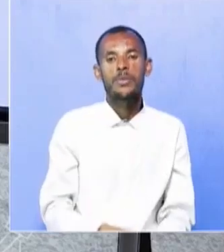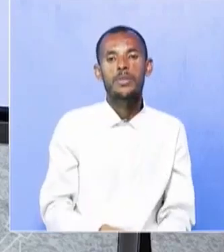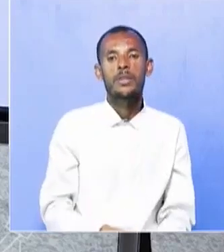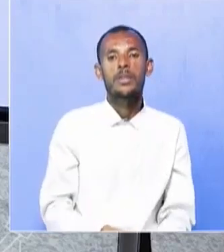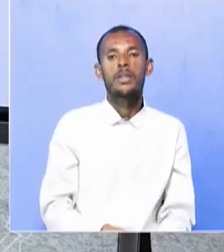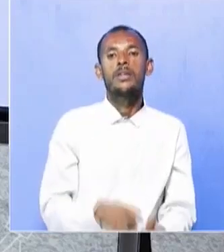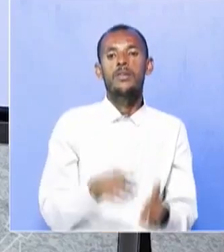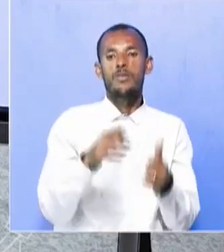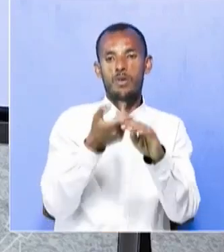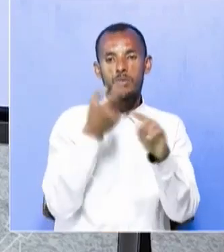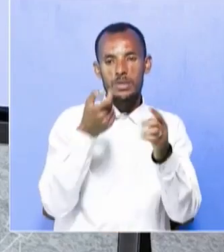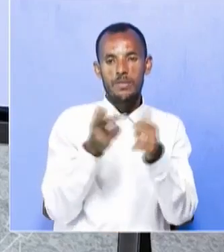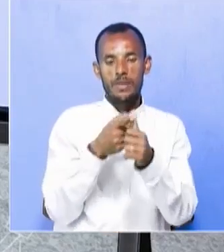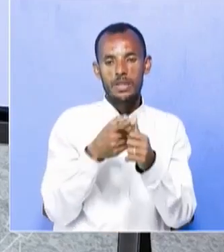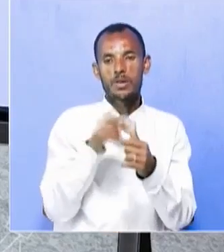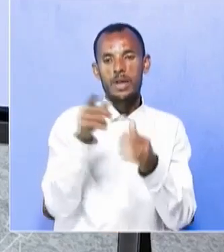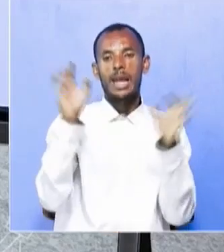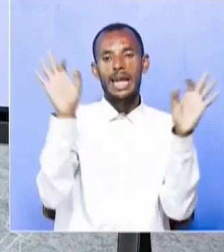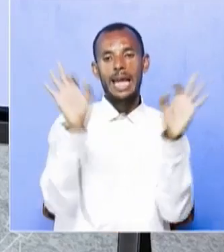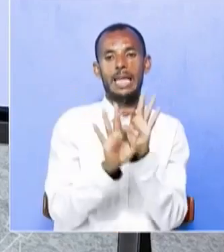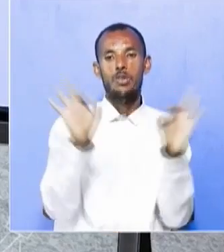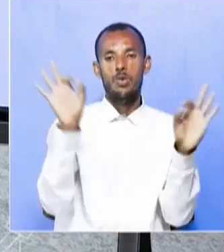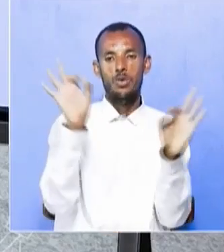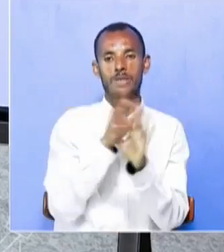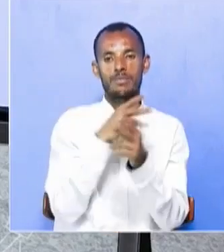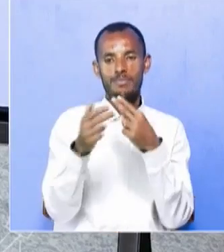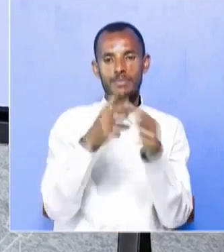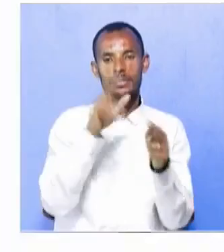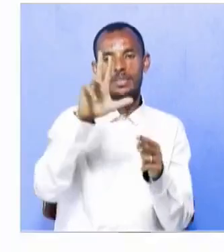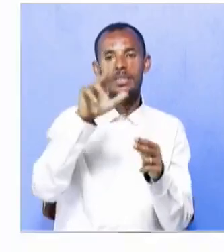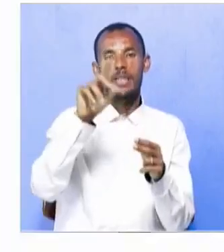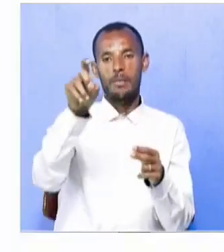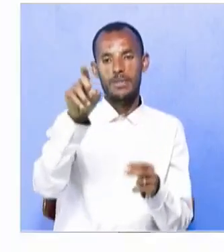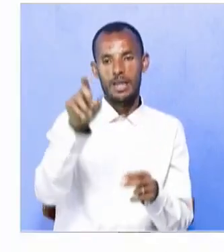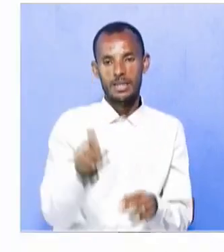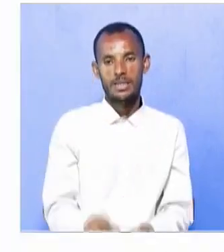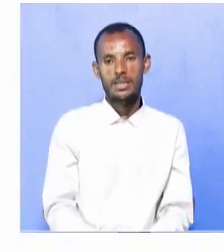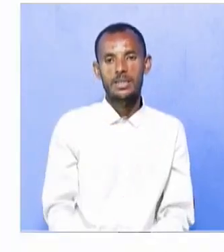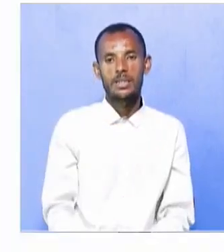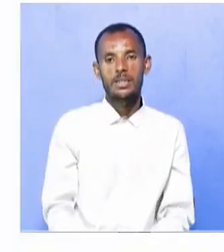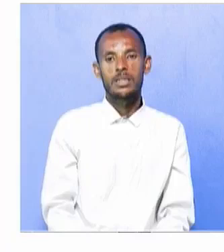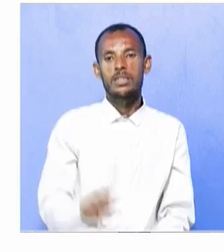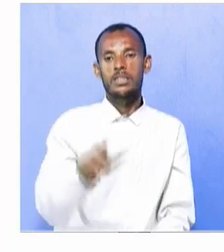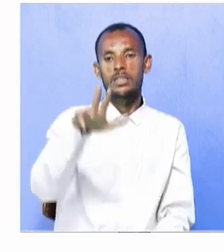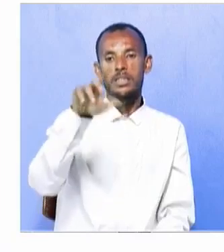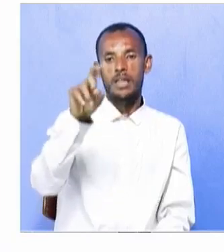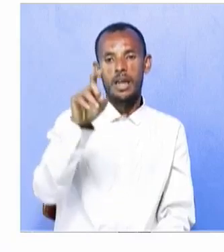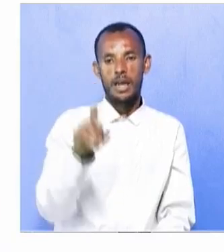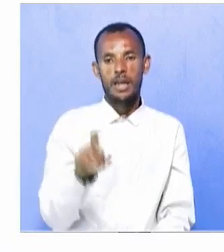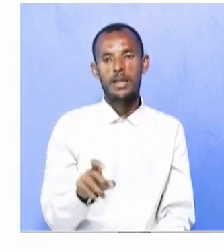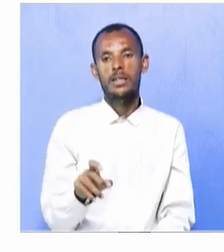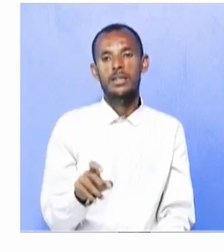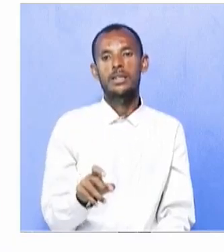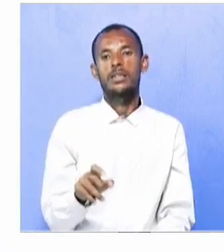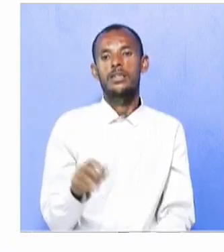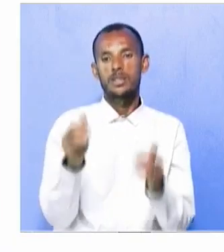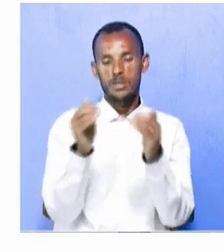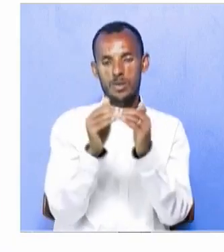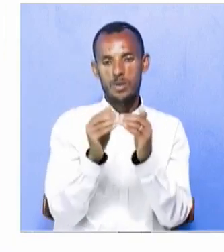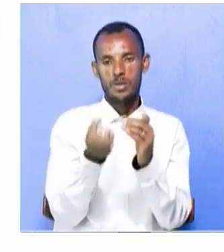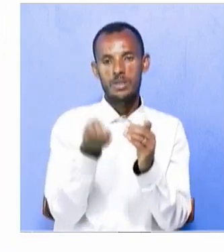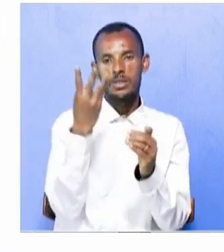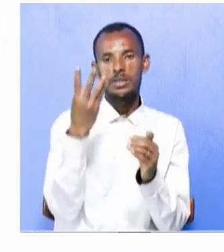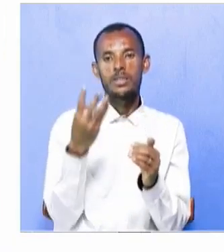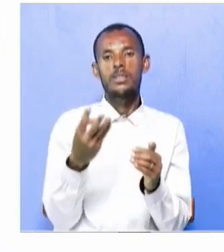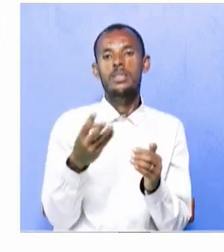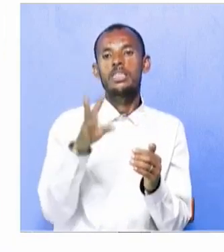From the first one, you can crisscross it. 3 times x, okay, this tells us 3 times x must be the